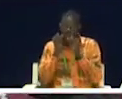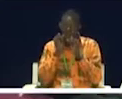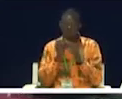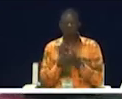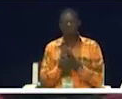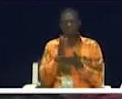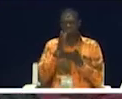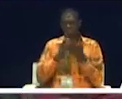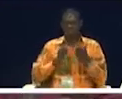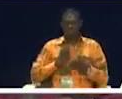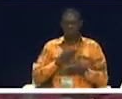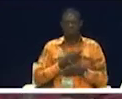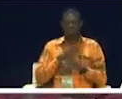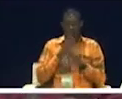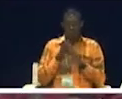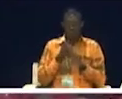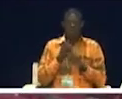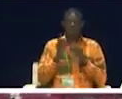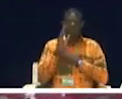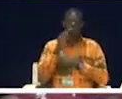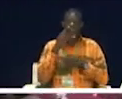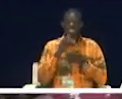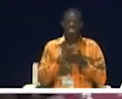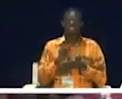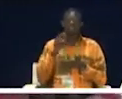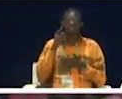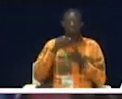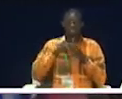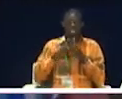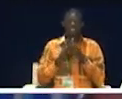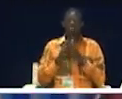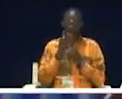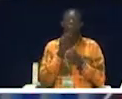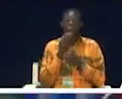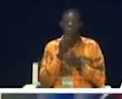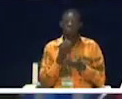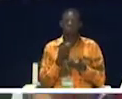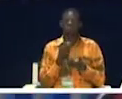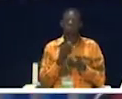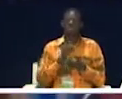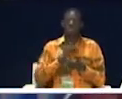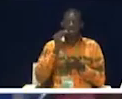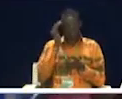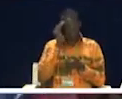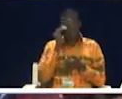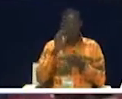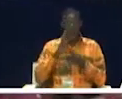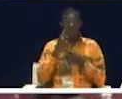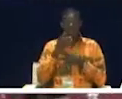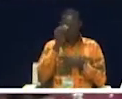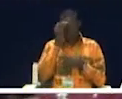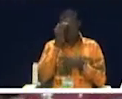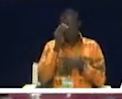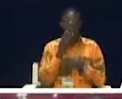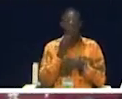Some of us, when God tells us to do something, that is how we start quoting Hebrew. Hello? I don't care whether you know Hebrew or